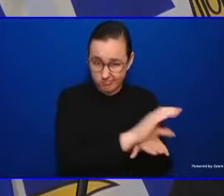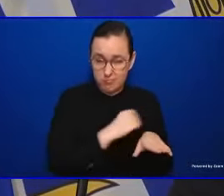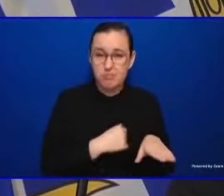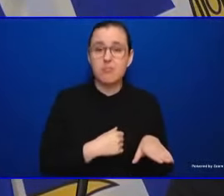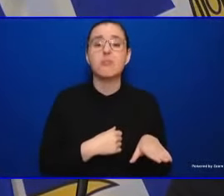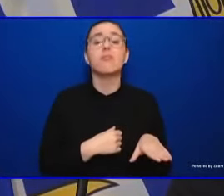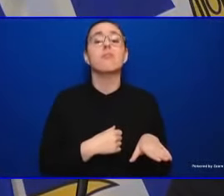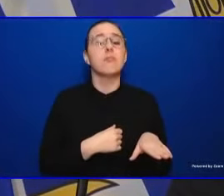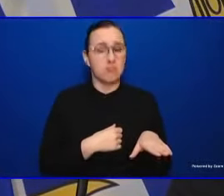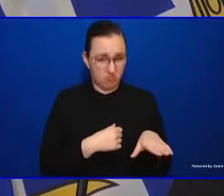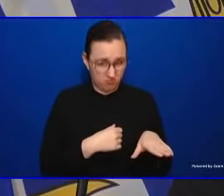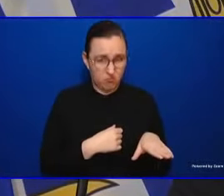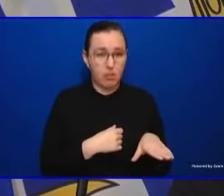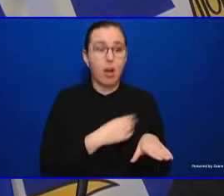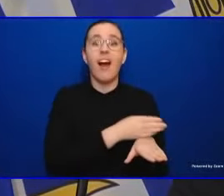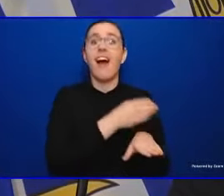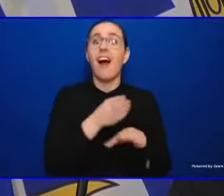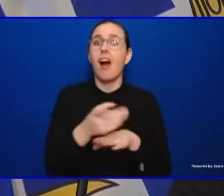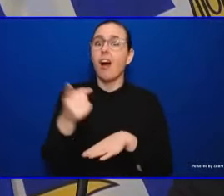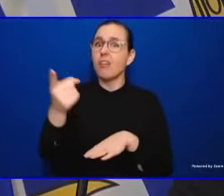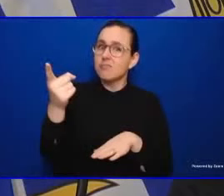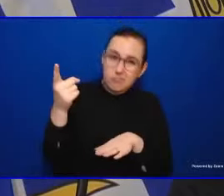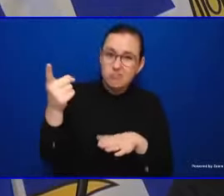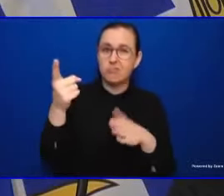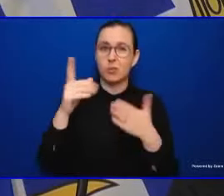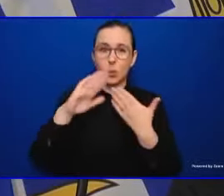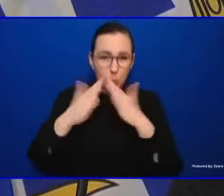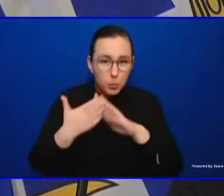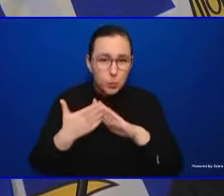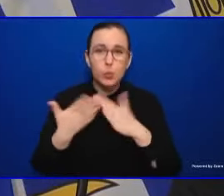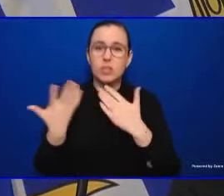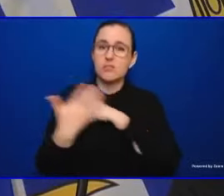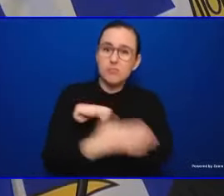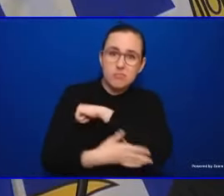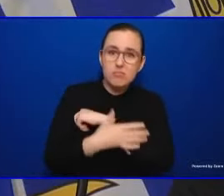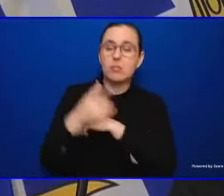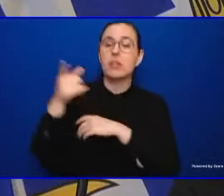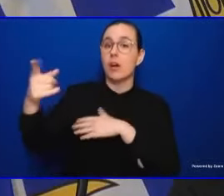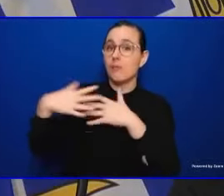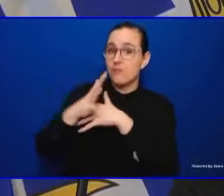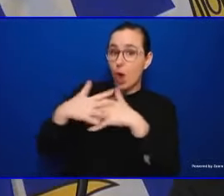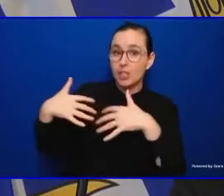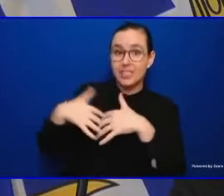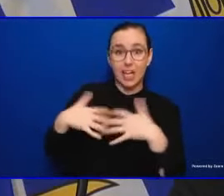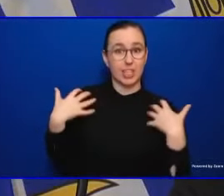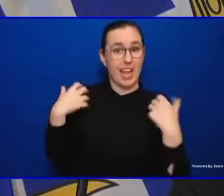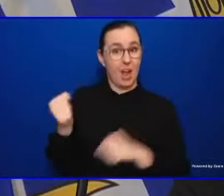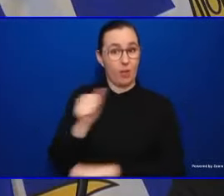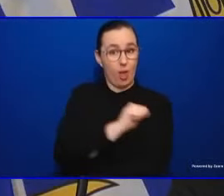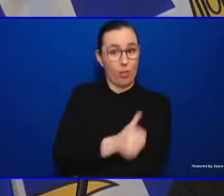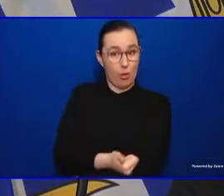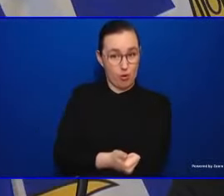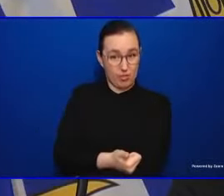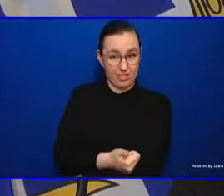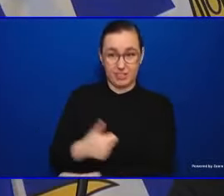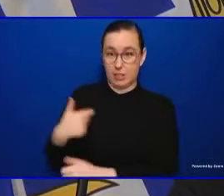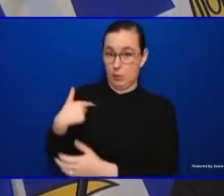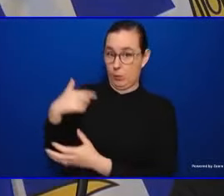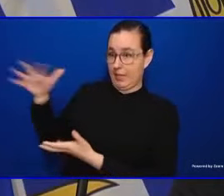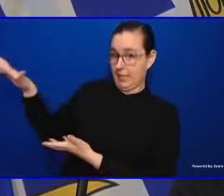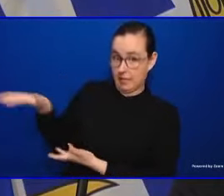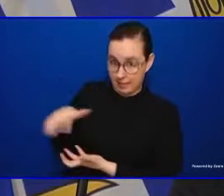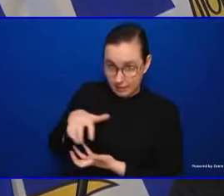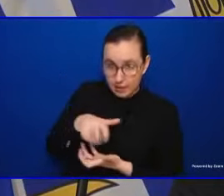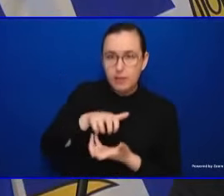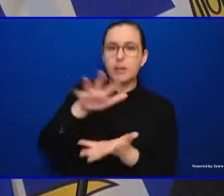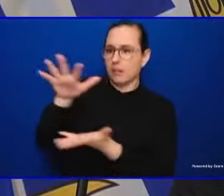Authority. So the tests that we have been moving out, they are all accounted for. And we are continuing